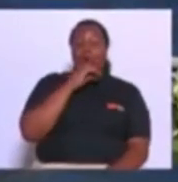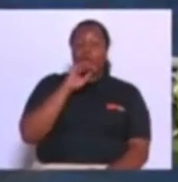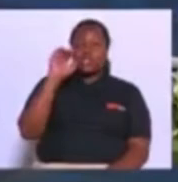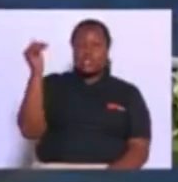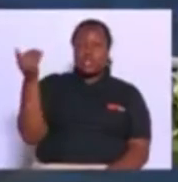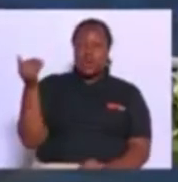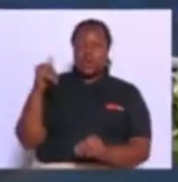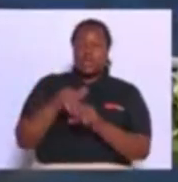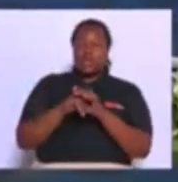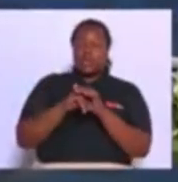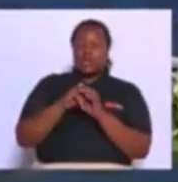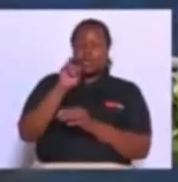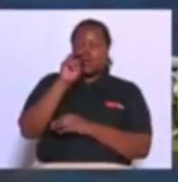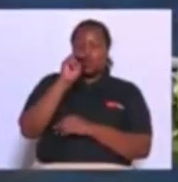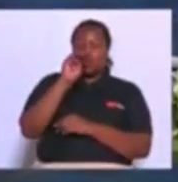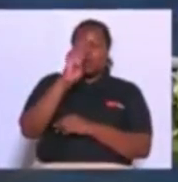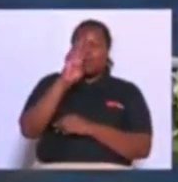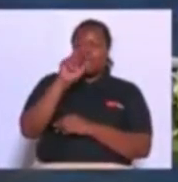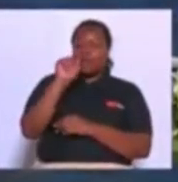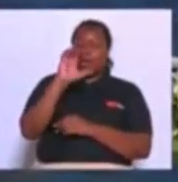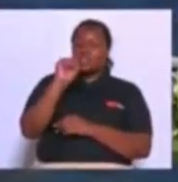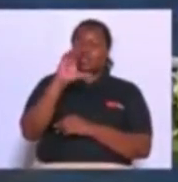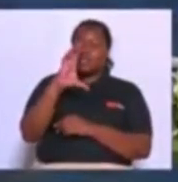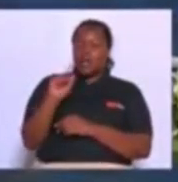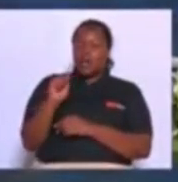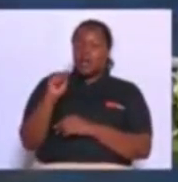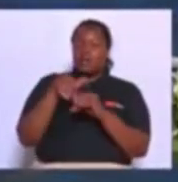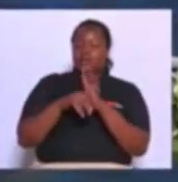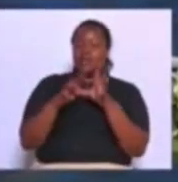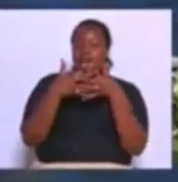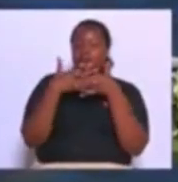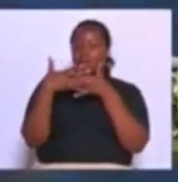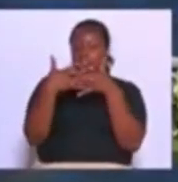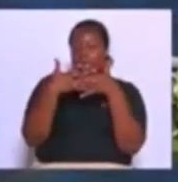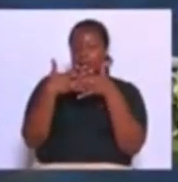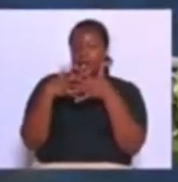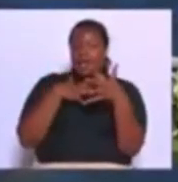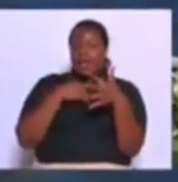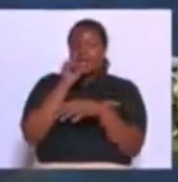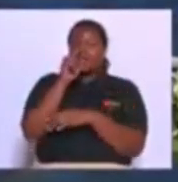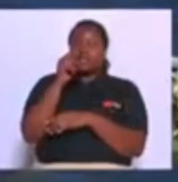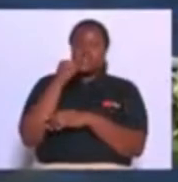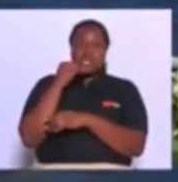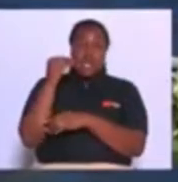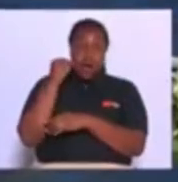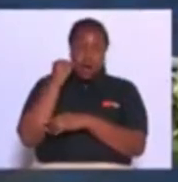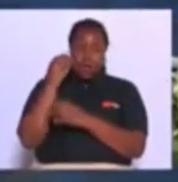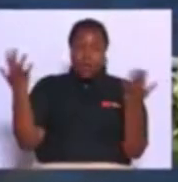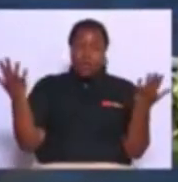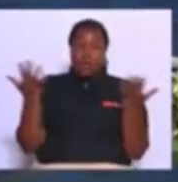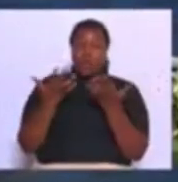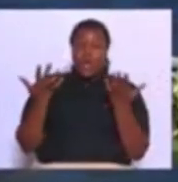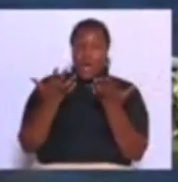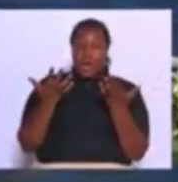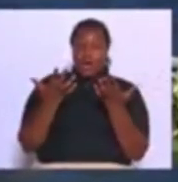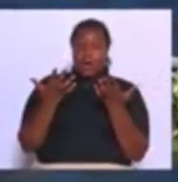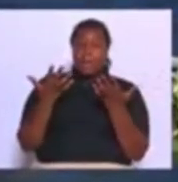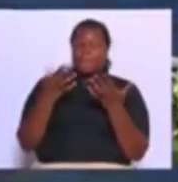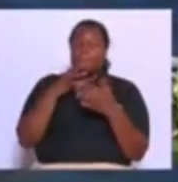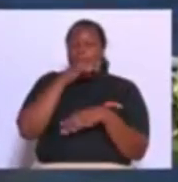in Omaha, Nebraska, in the United States of America, and it's a home for homeless